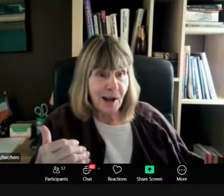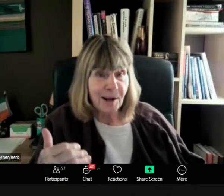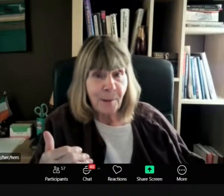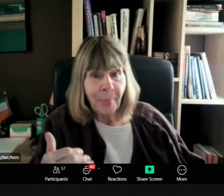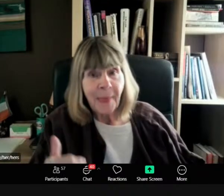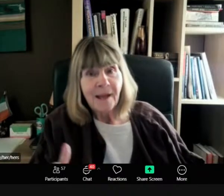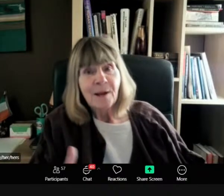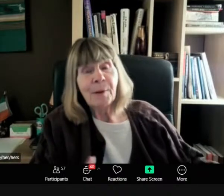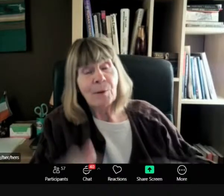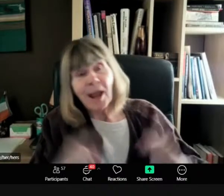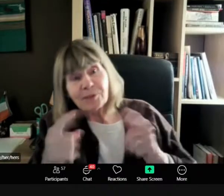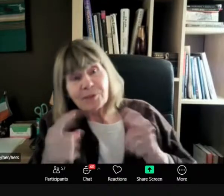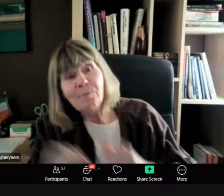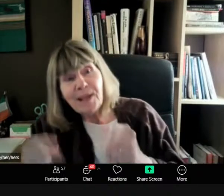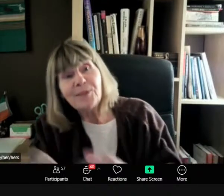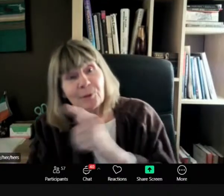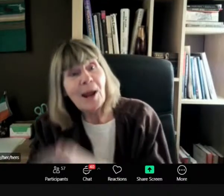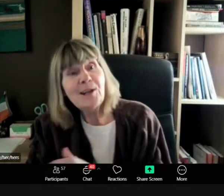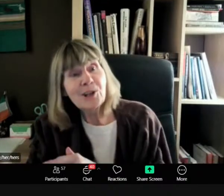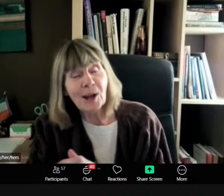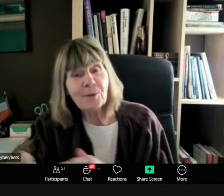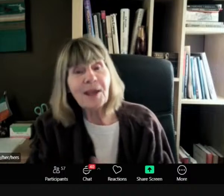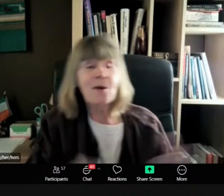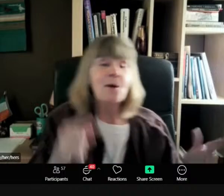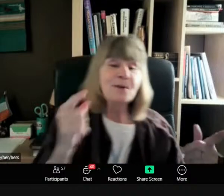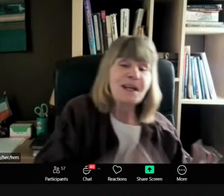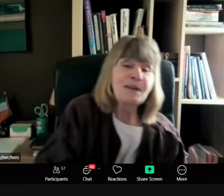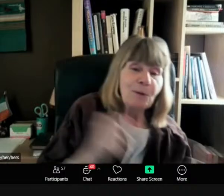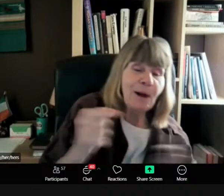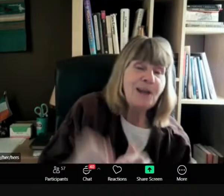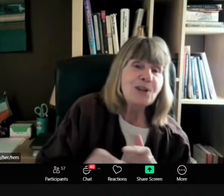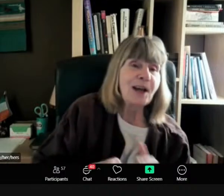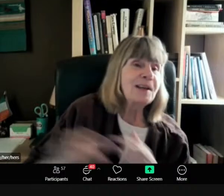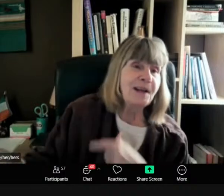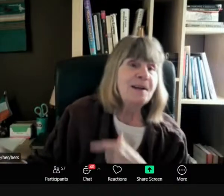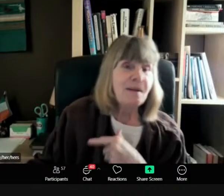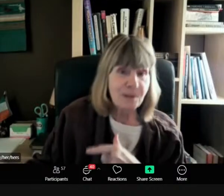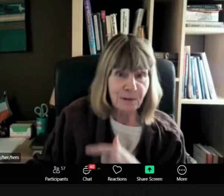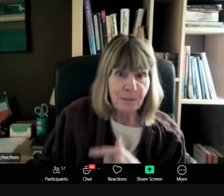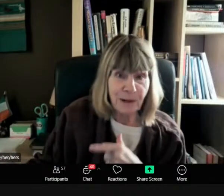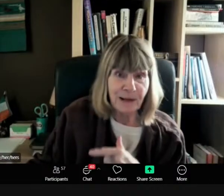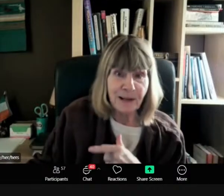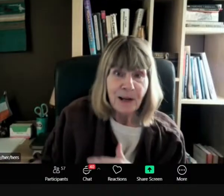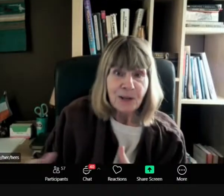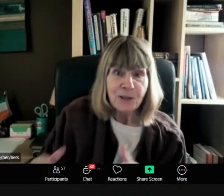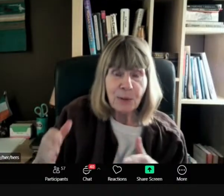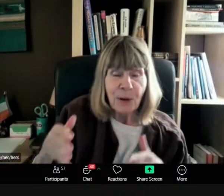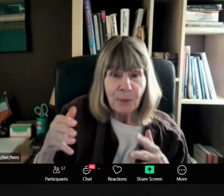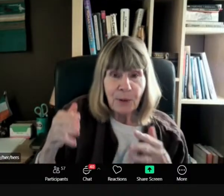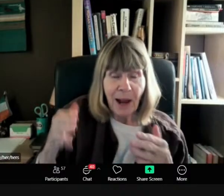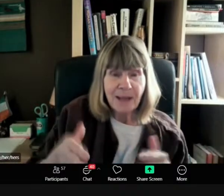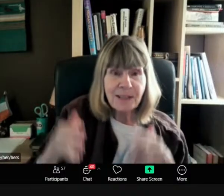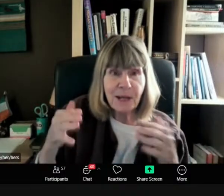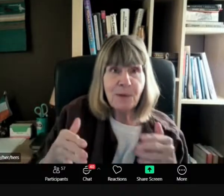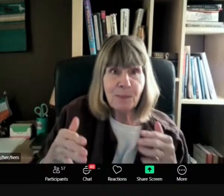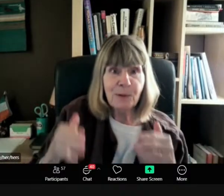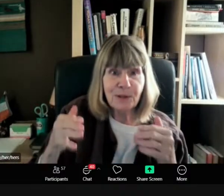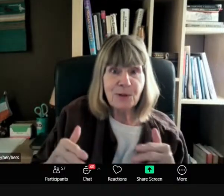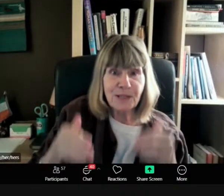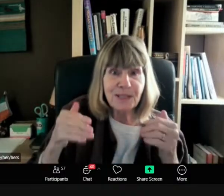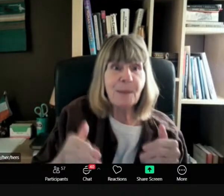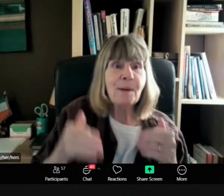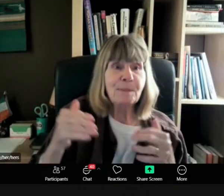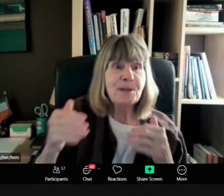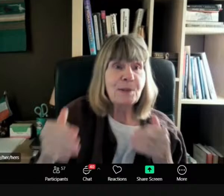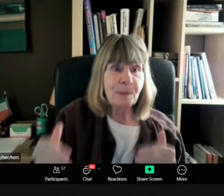check. But we have to meet the rain check. We can't always give a rain check and then never meet it. So we're asking people to